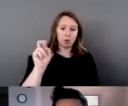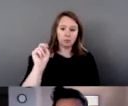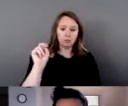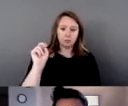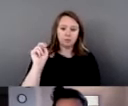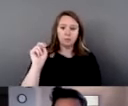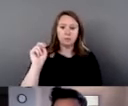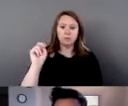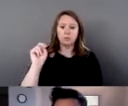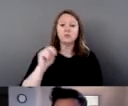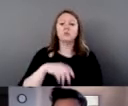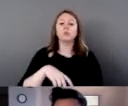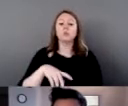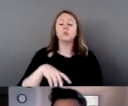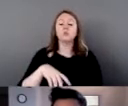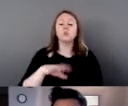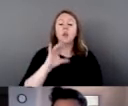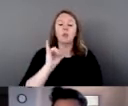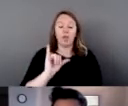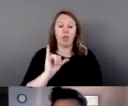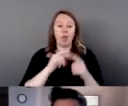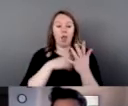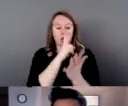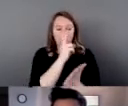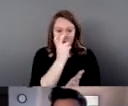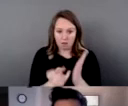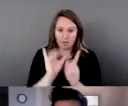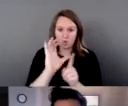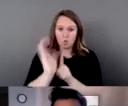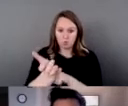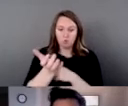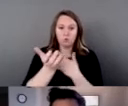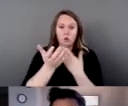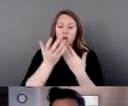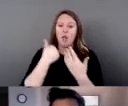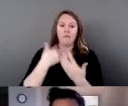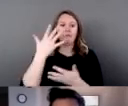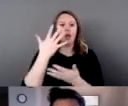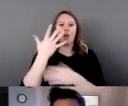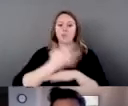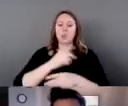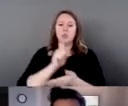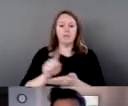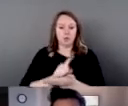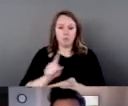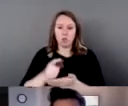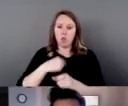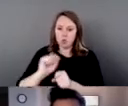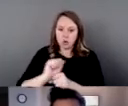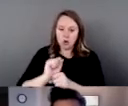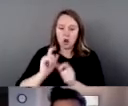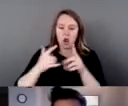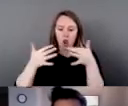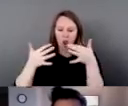really began to understand what it was like or what it's meant to be Native. And